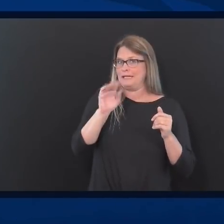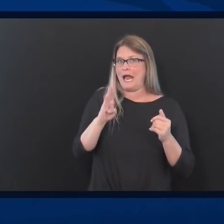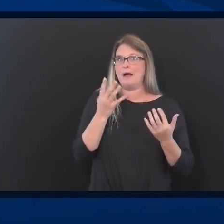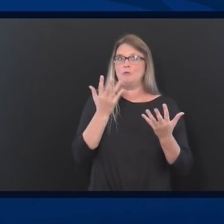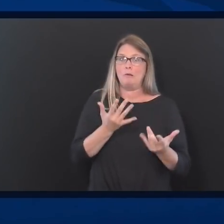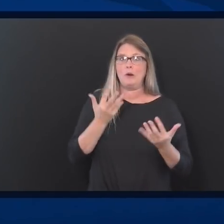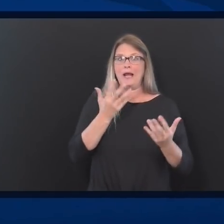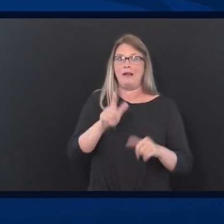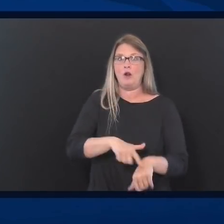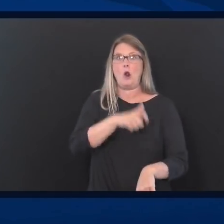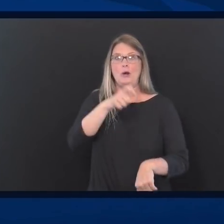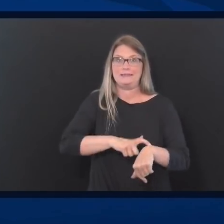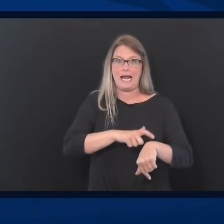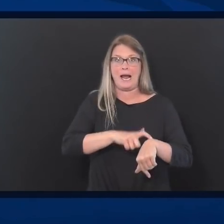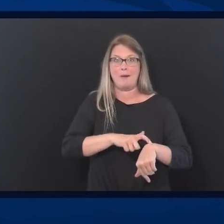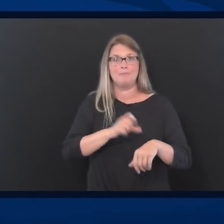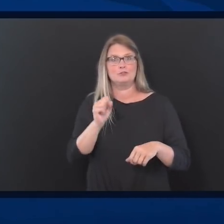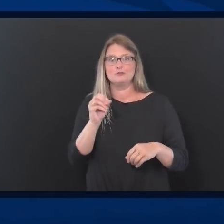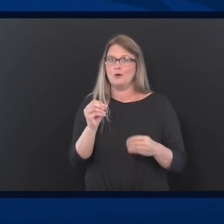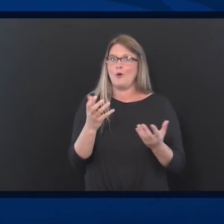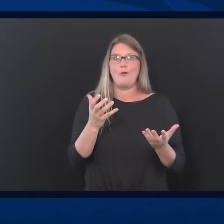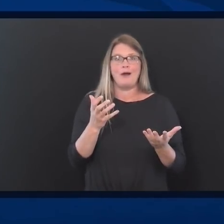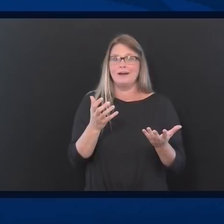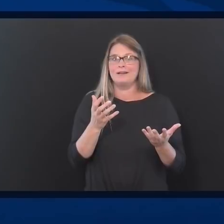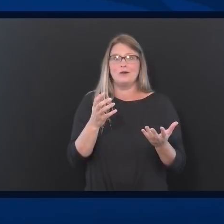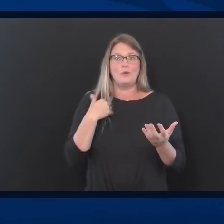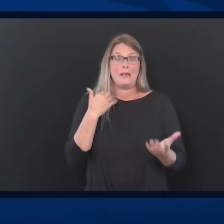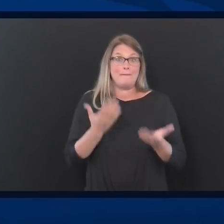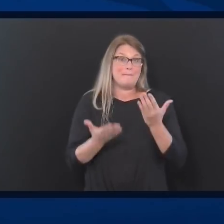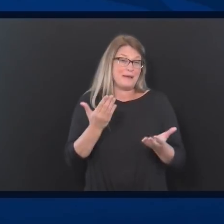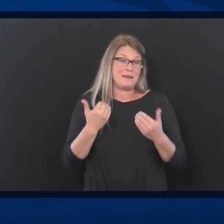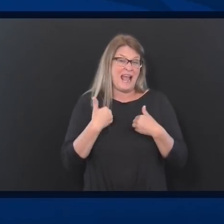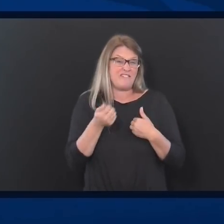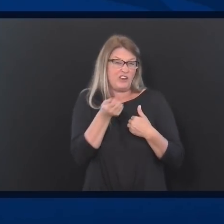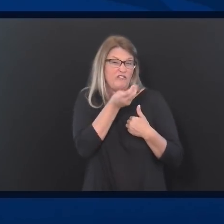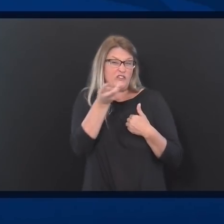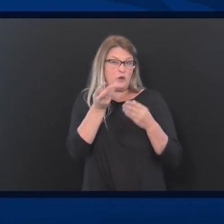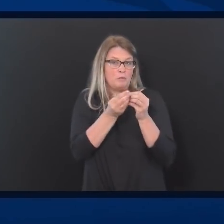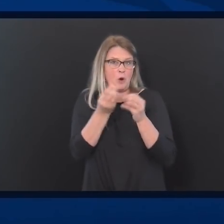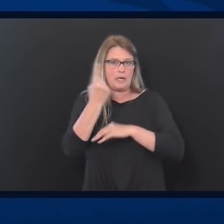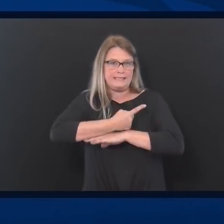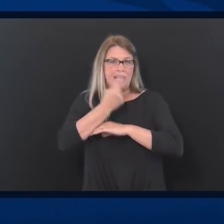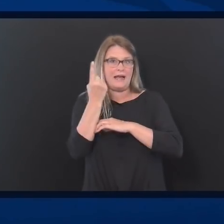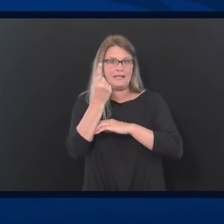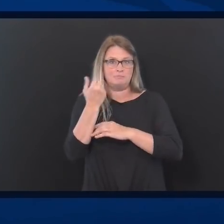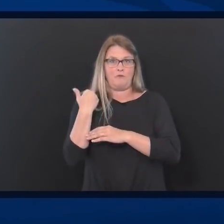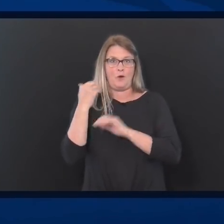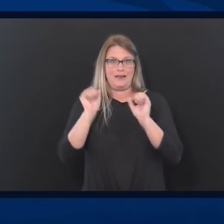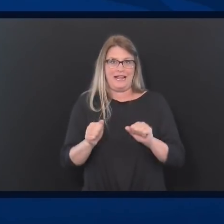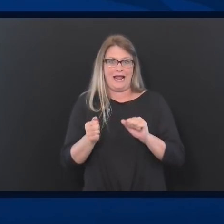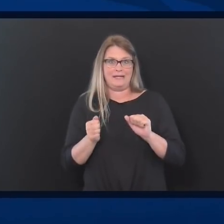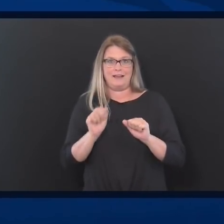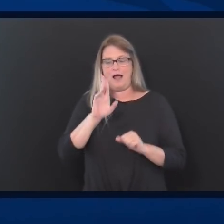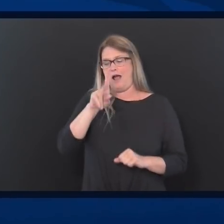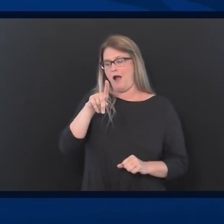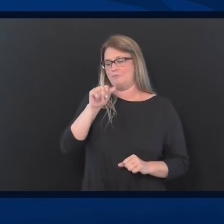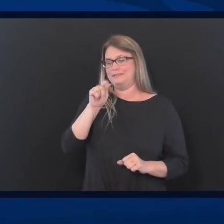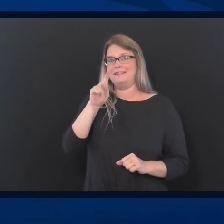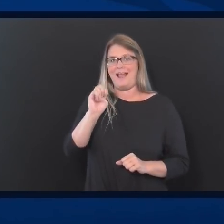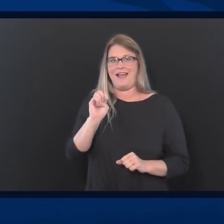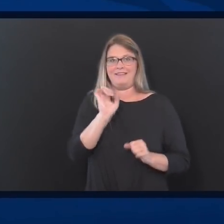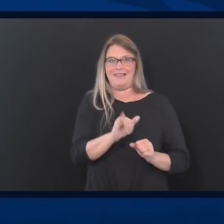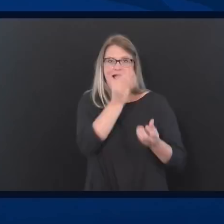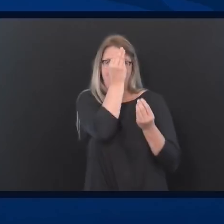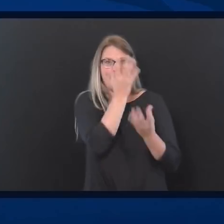turnaround times than others. And so we might have a few more days before some labs get their tests done and get the